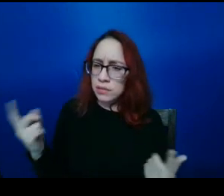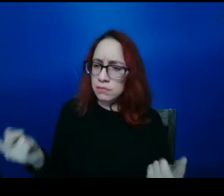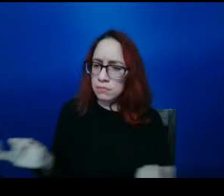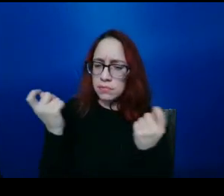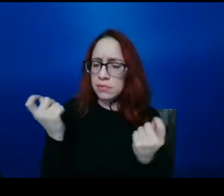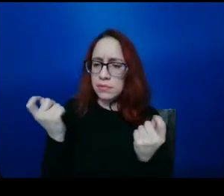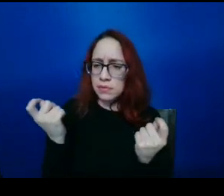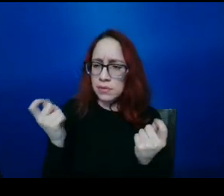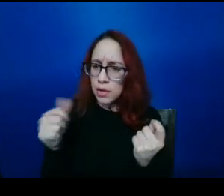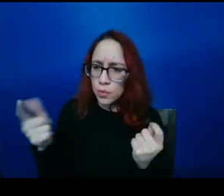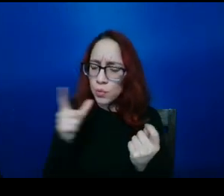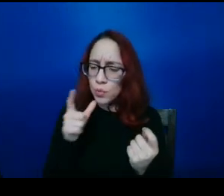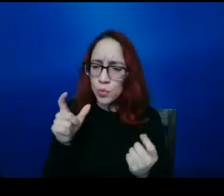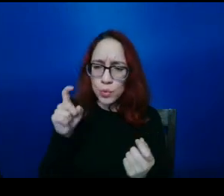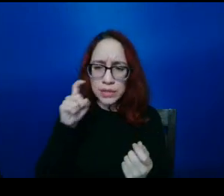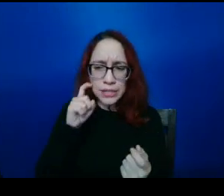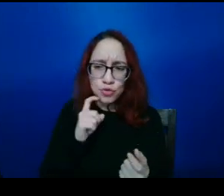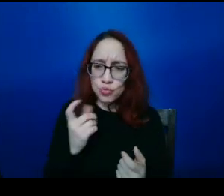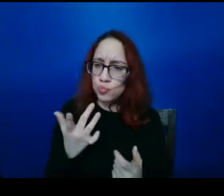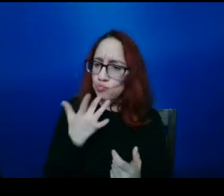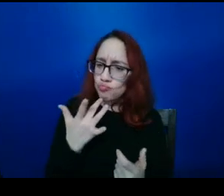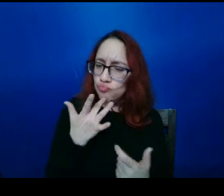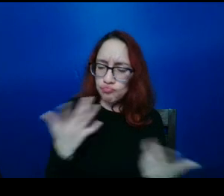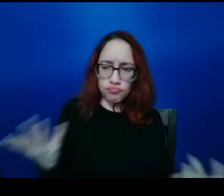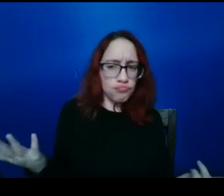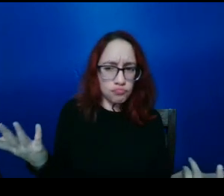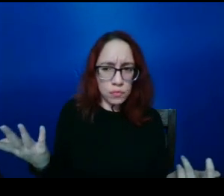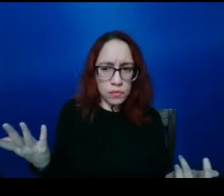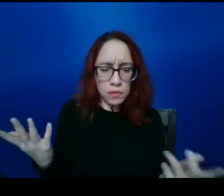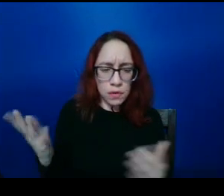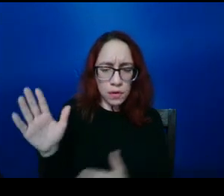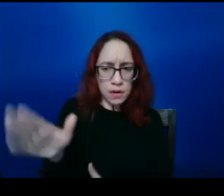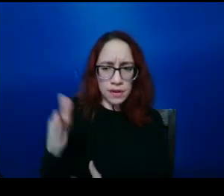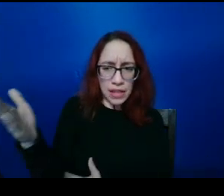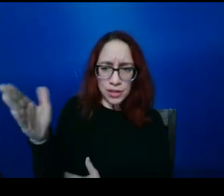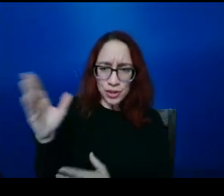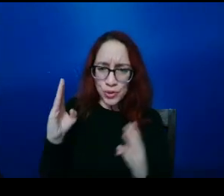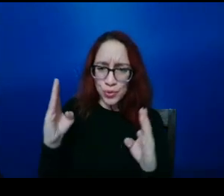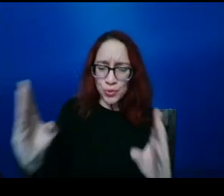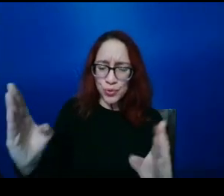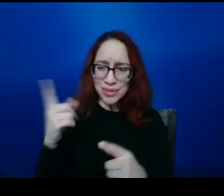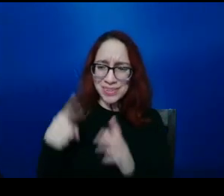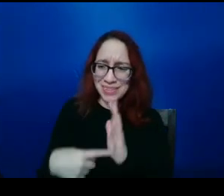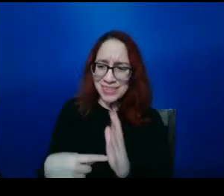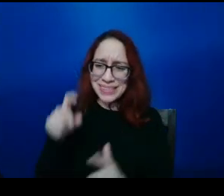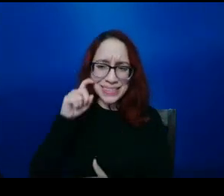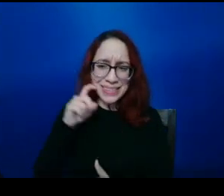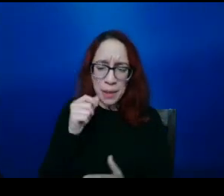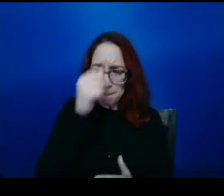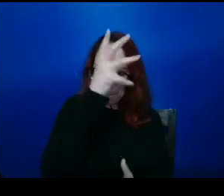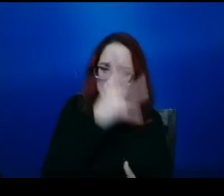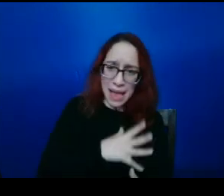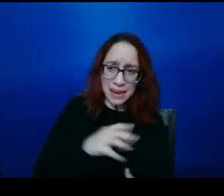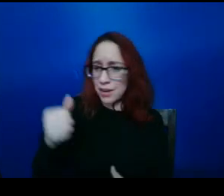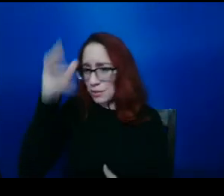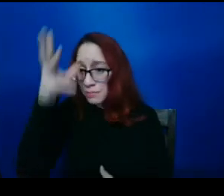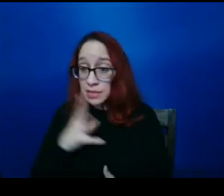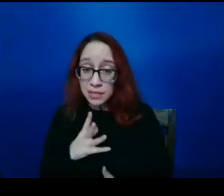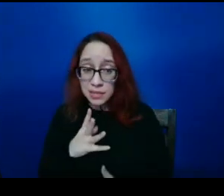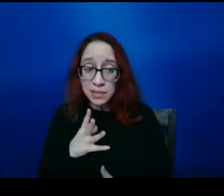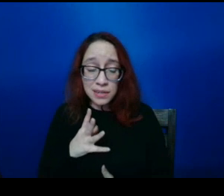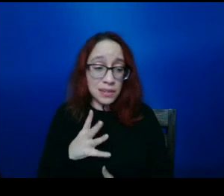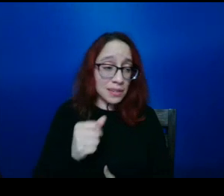celebrate anyone's sexual preference? This flag on the road stands for sex between male and another male,